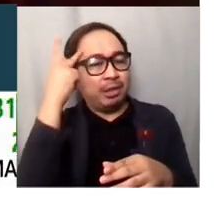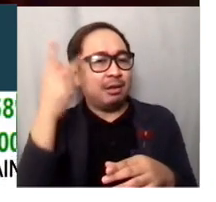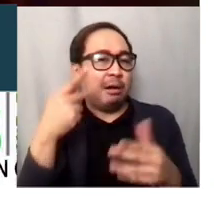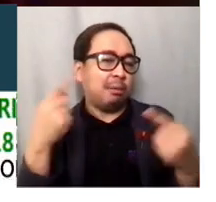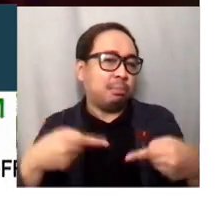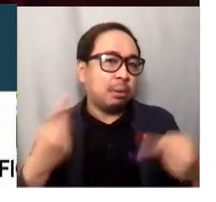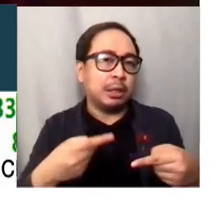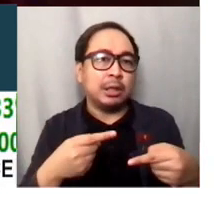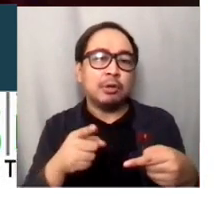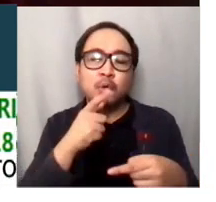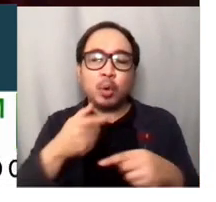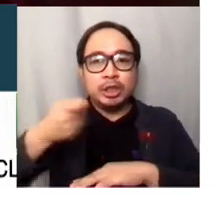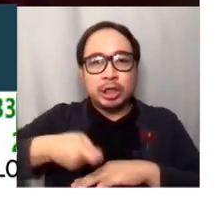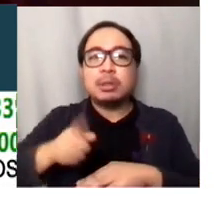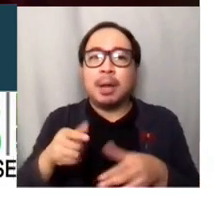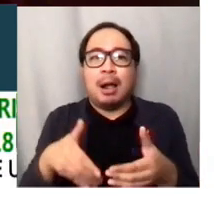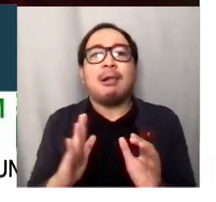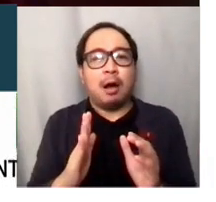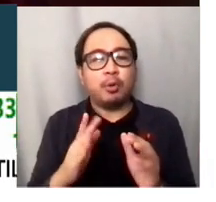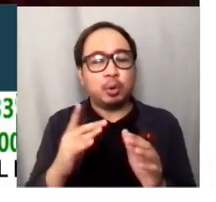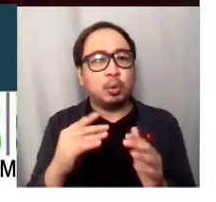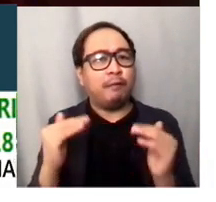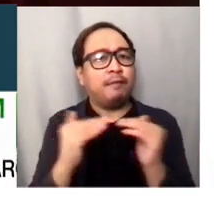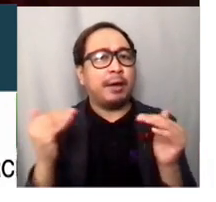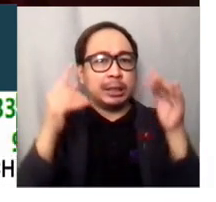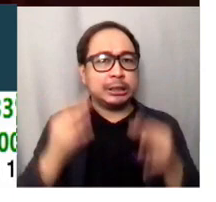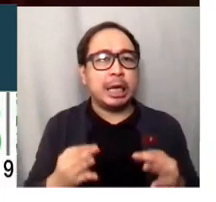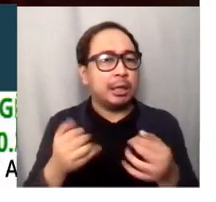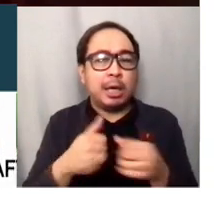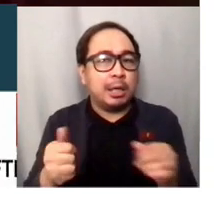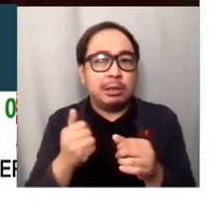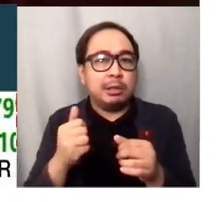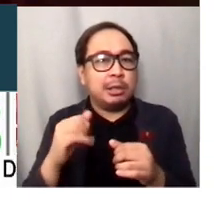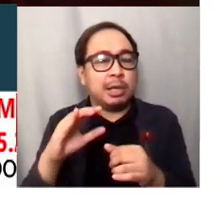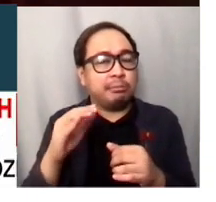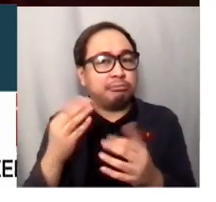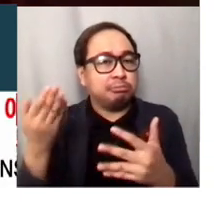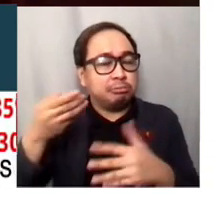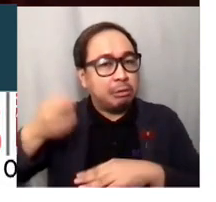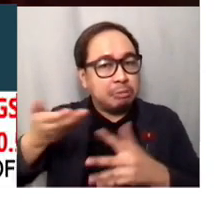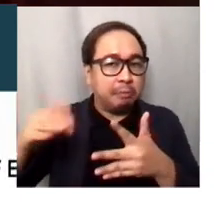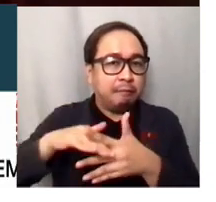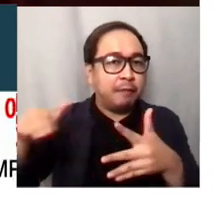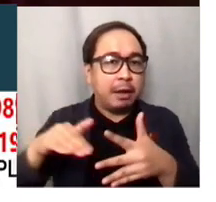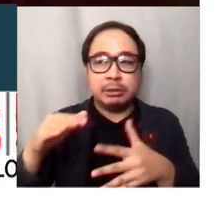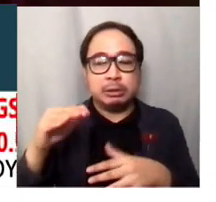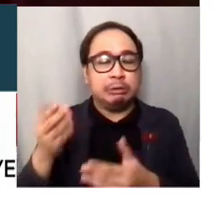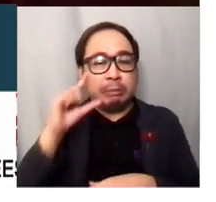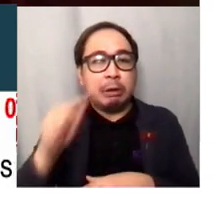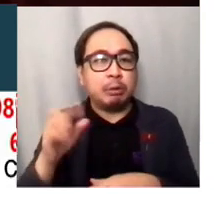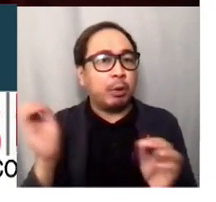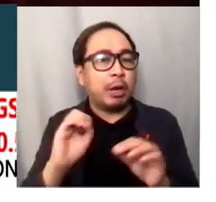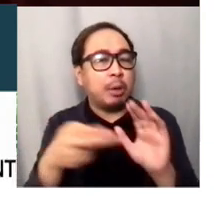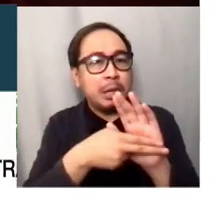fairly decide on cases brought before them without pressure, without labeling, and without intimidation.